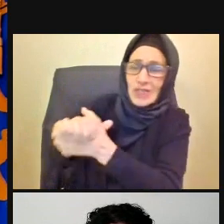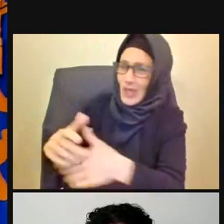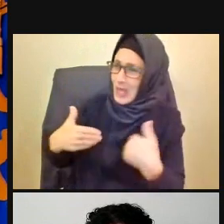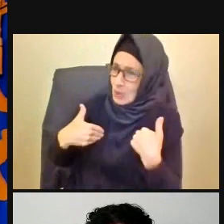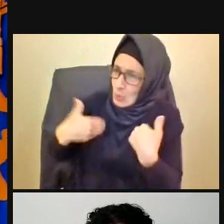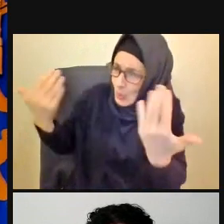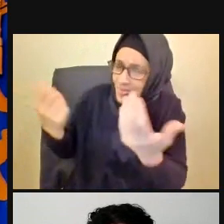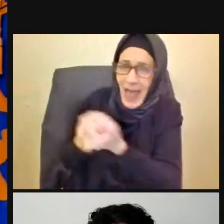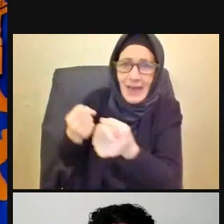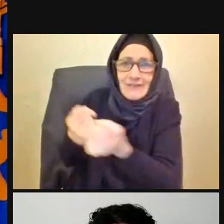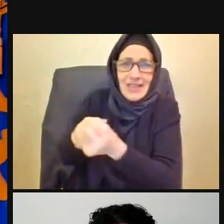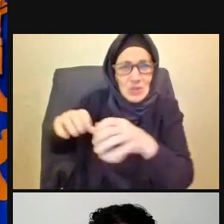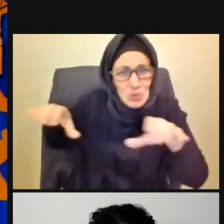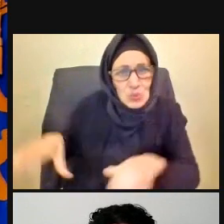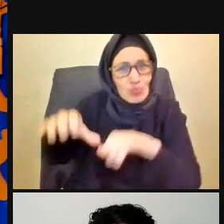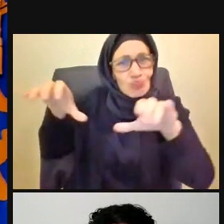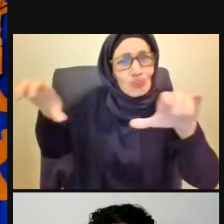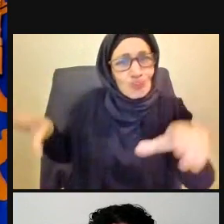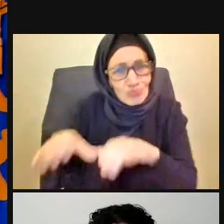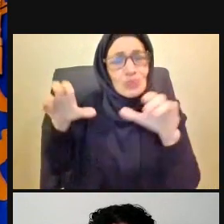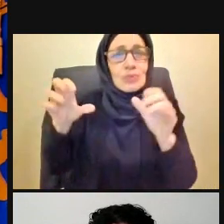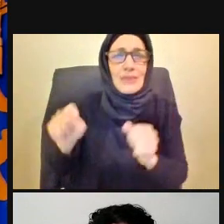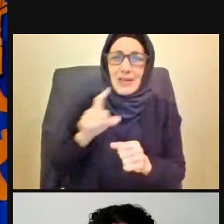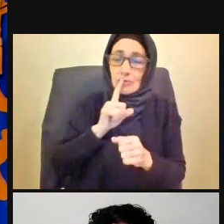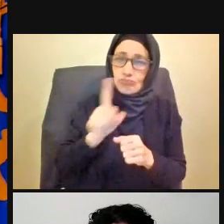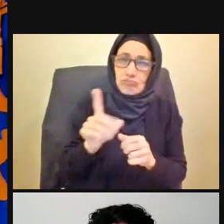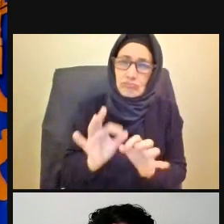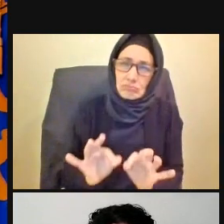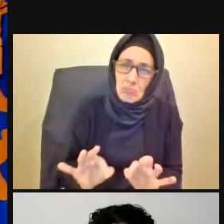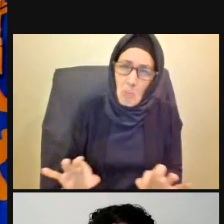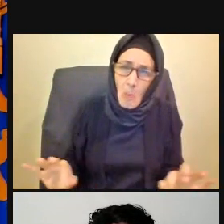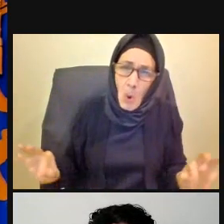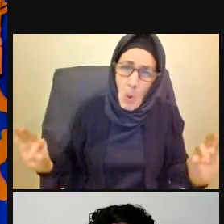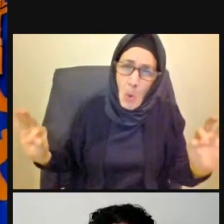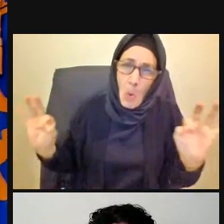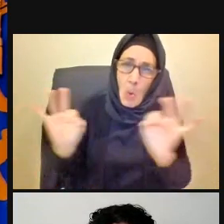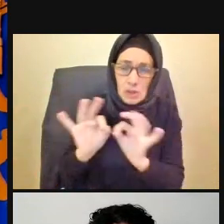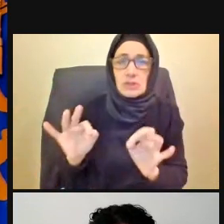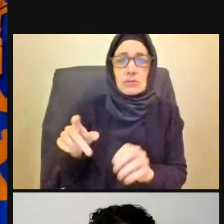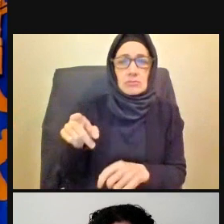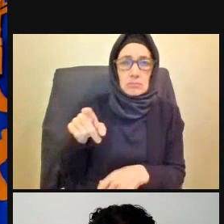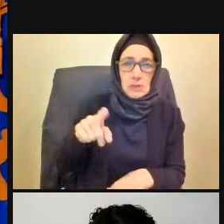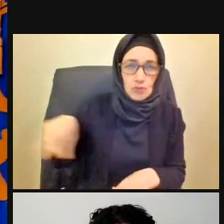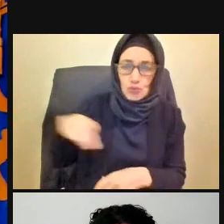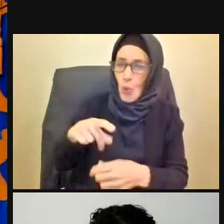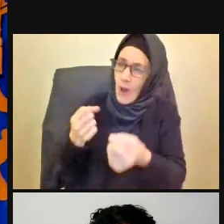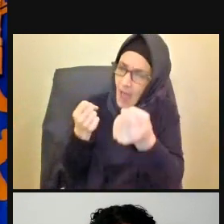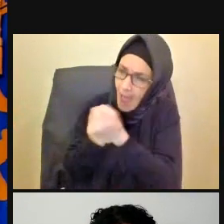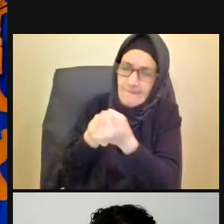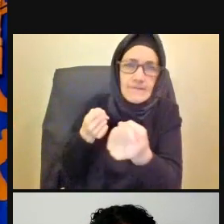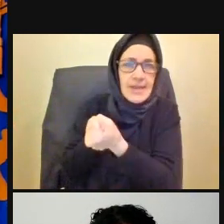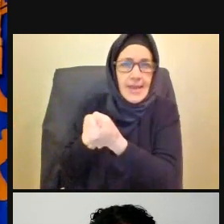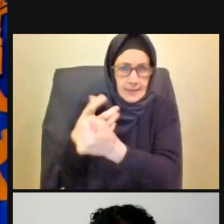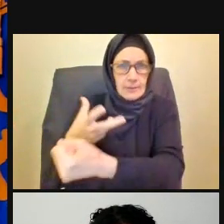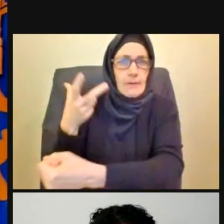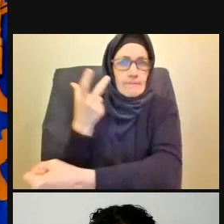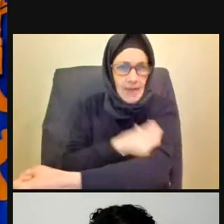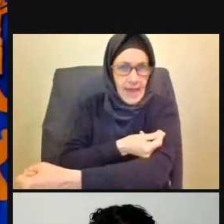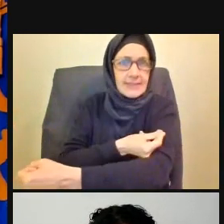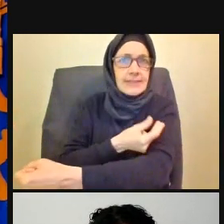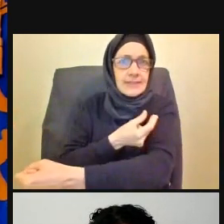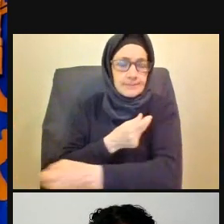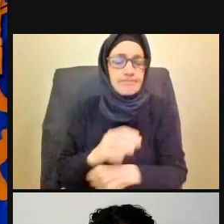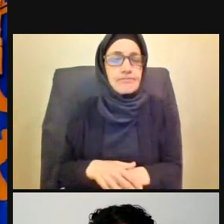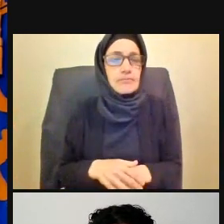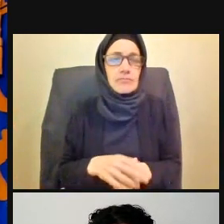doing something that's extremely important by being an advocate for vaccine. And, you